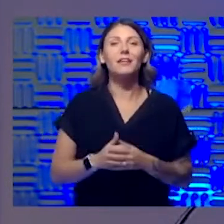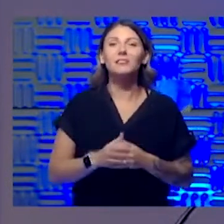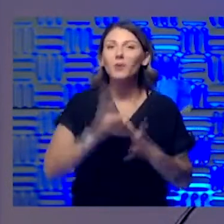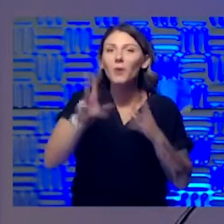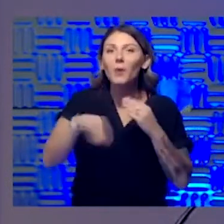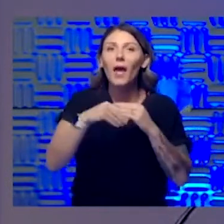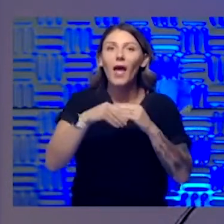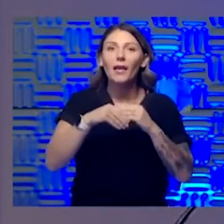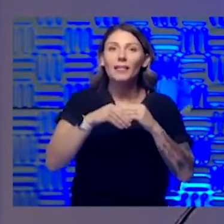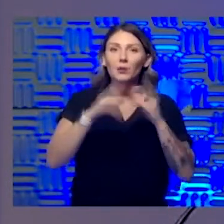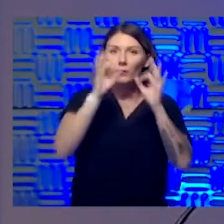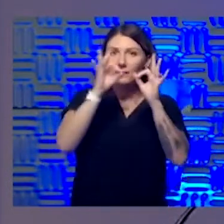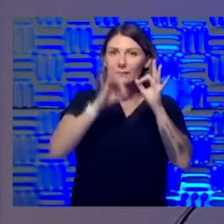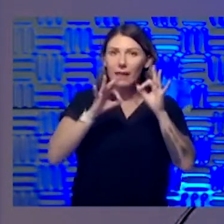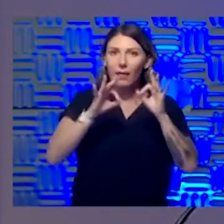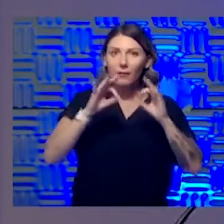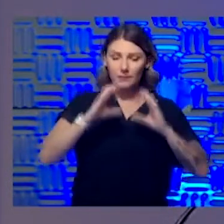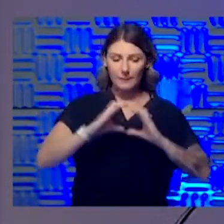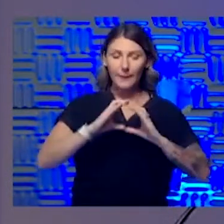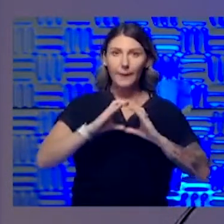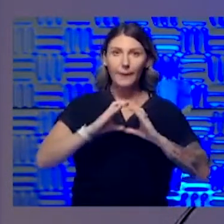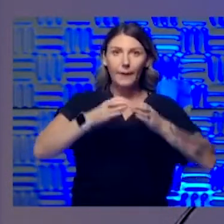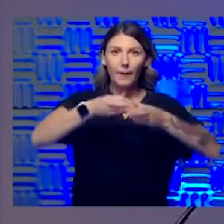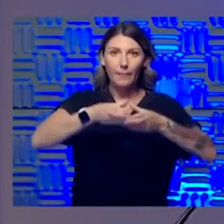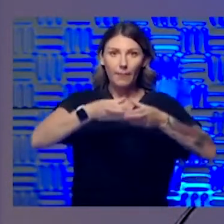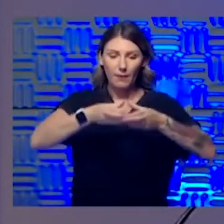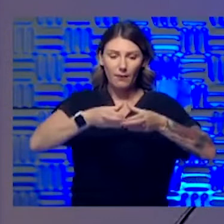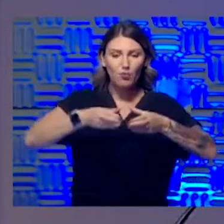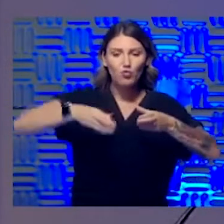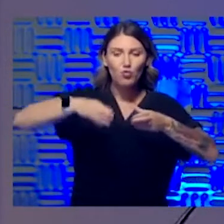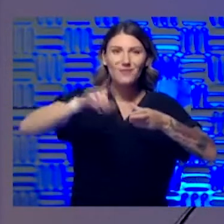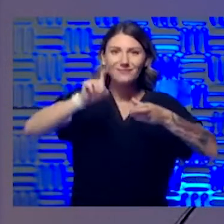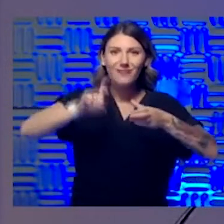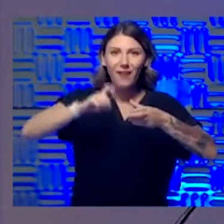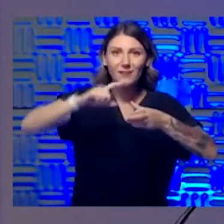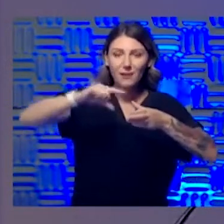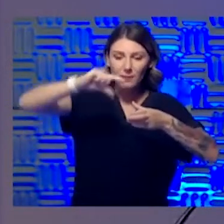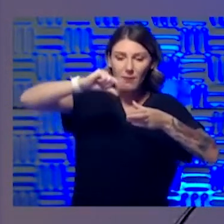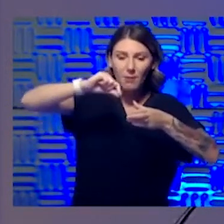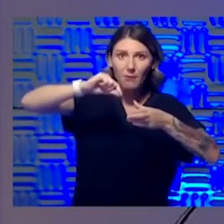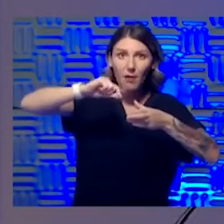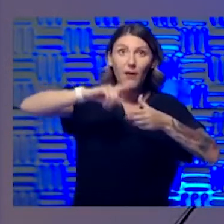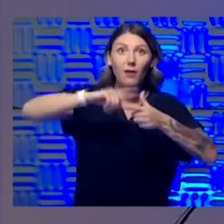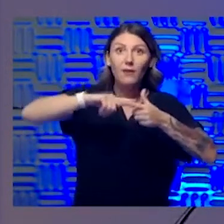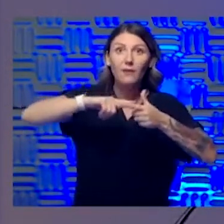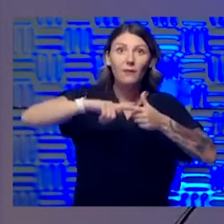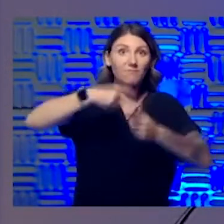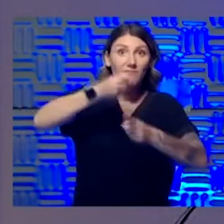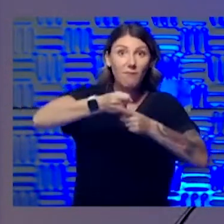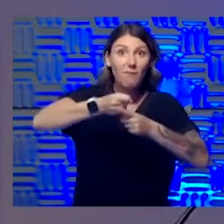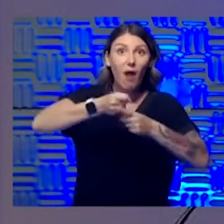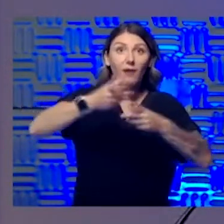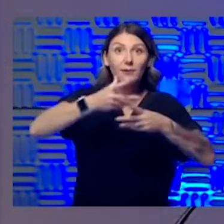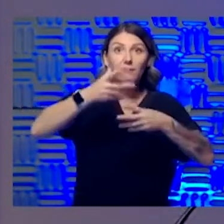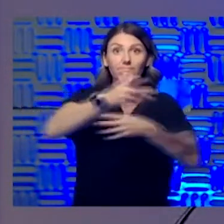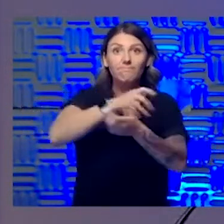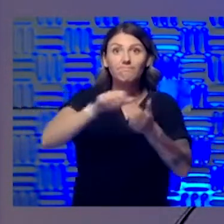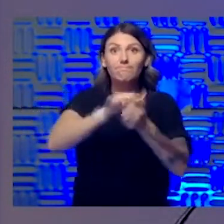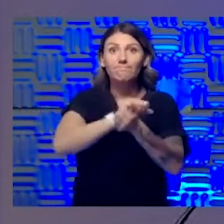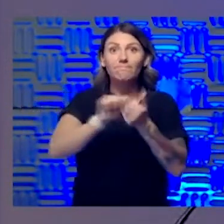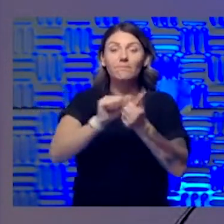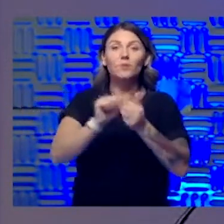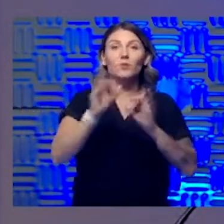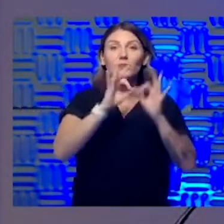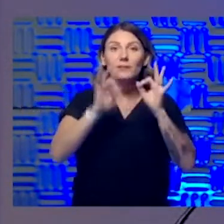in culture and it has an impact. And it's like, well, that maybe we could try this in a clinical setting. So